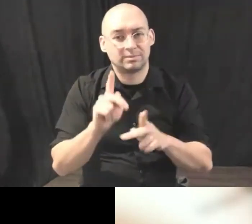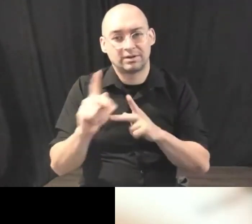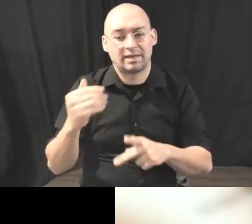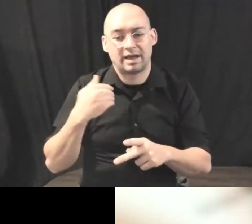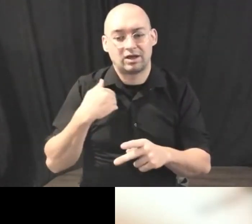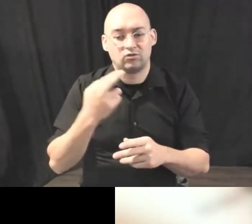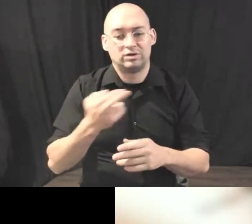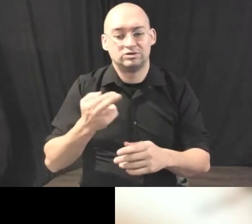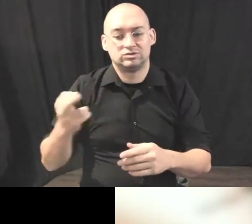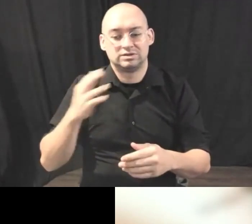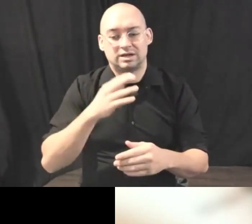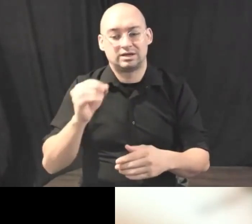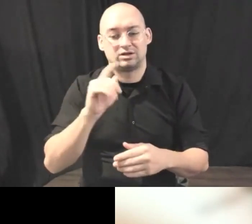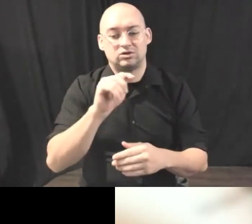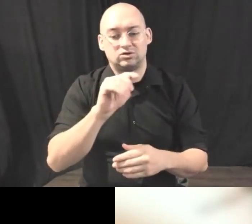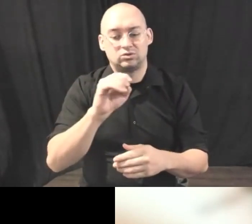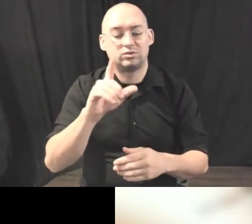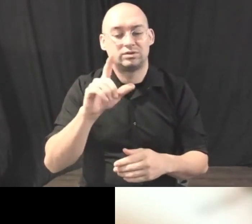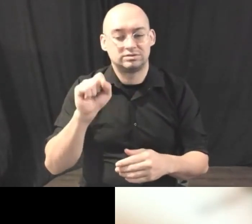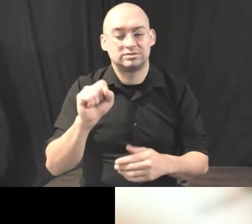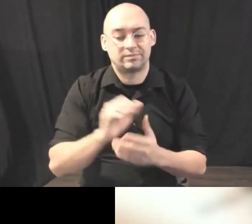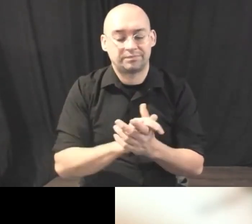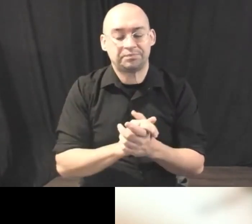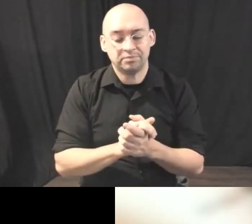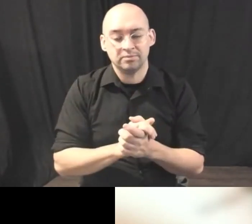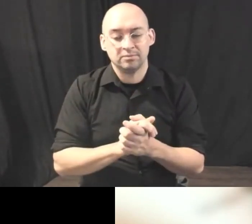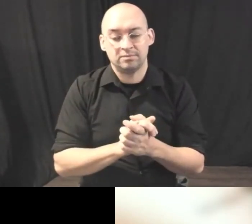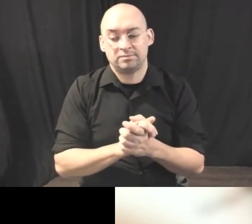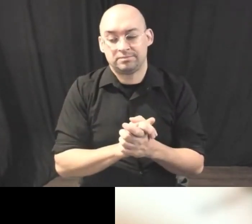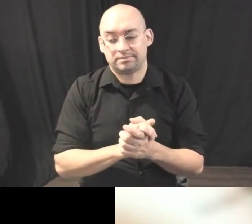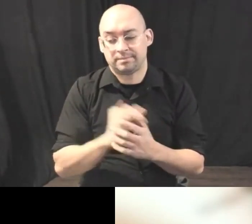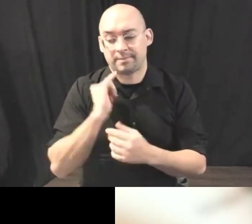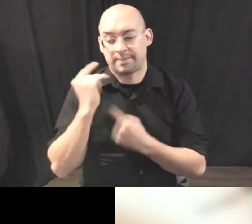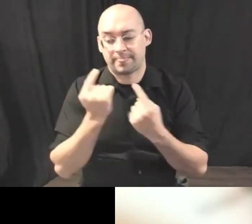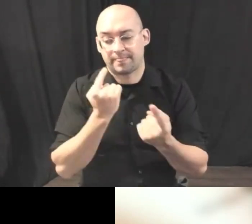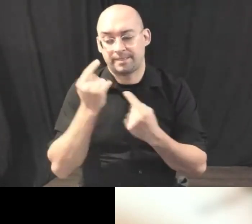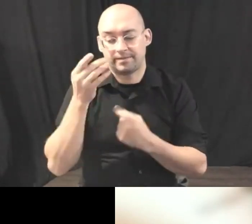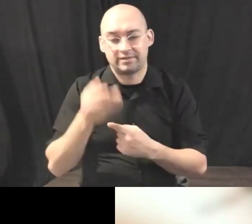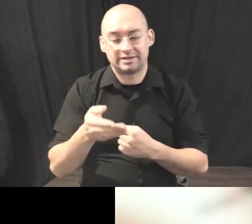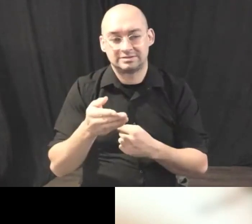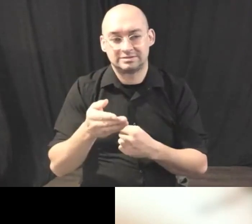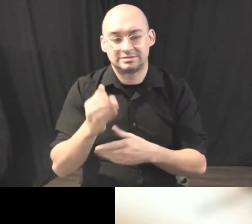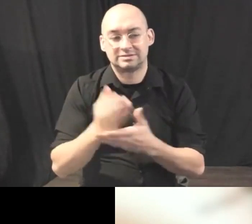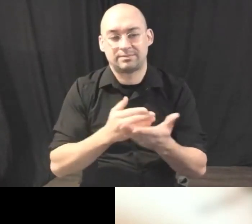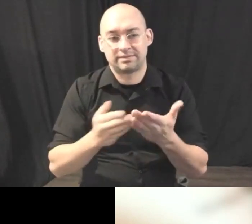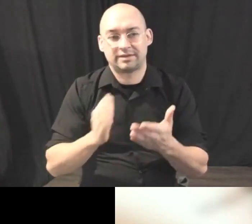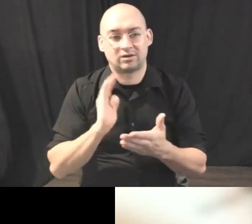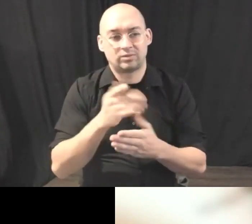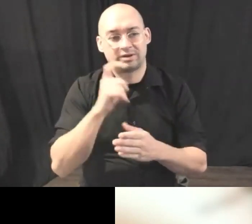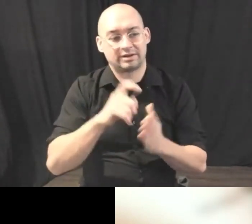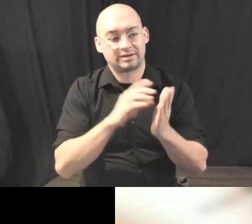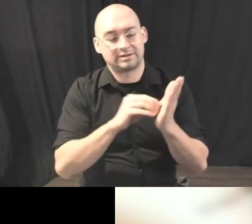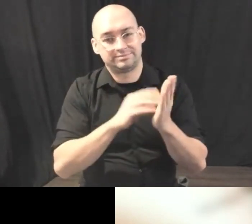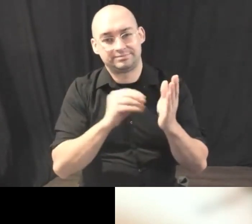to not go into an institution. I think that this is something we actually need to replicate across the country